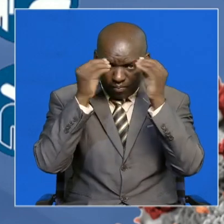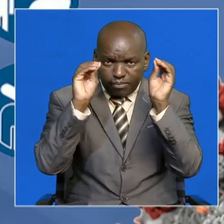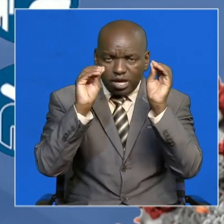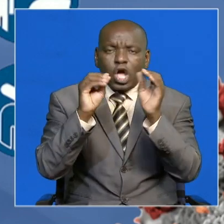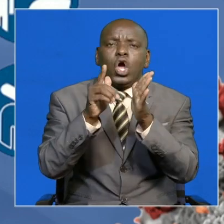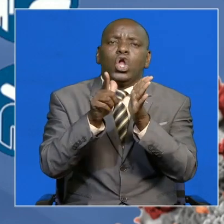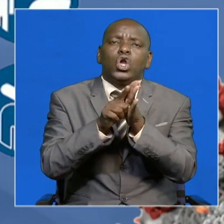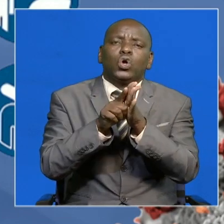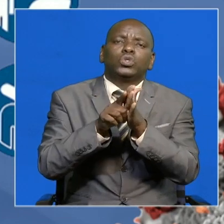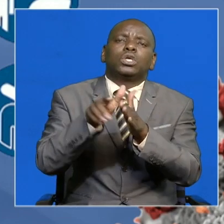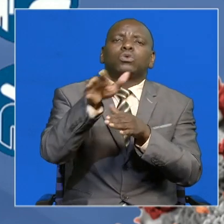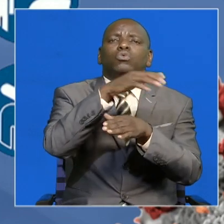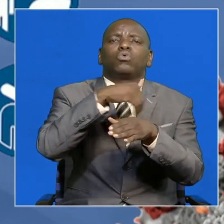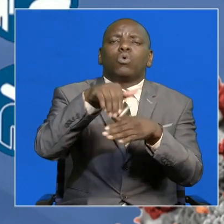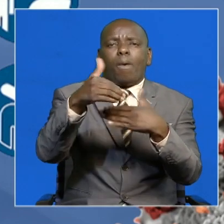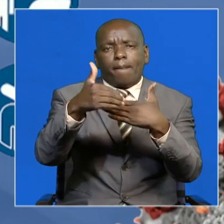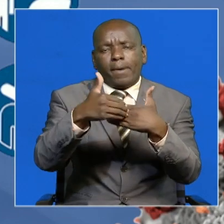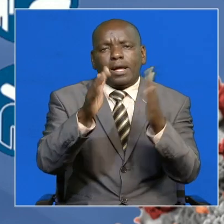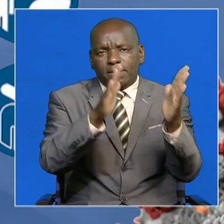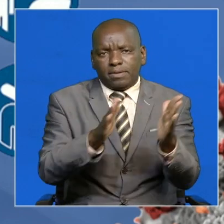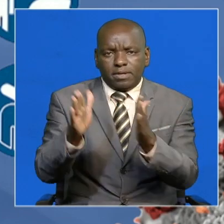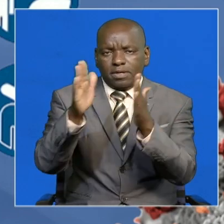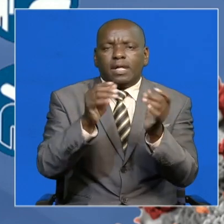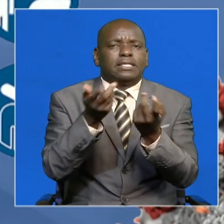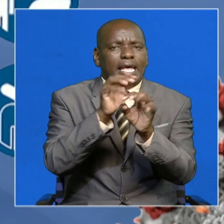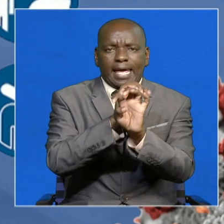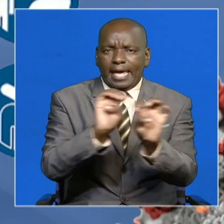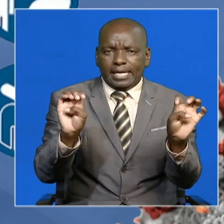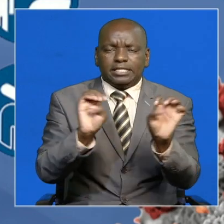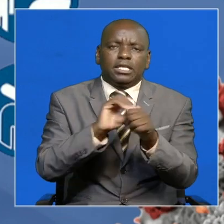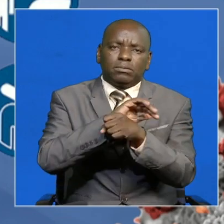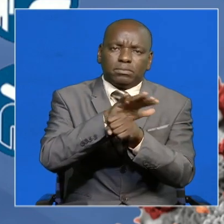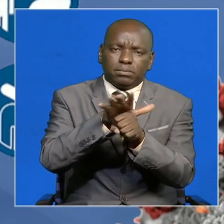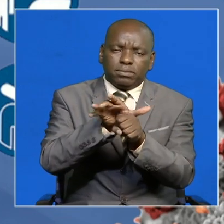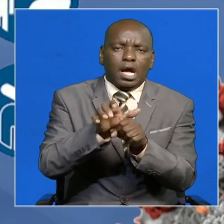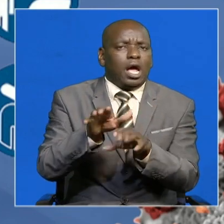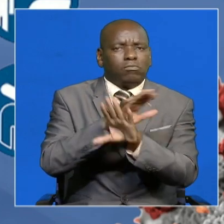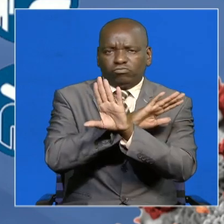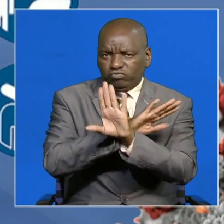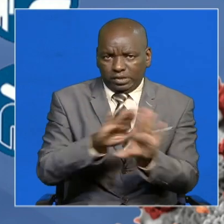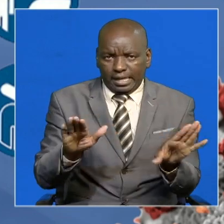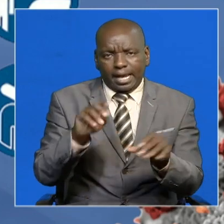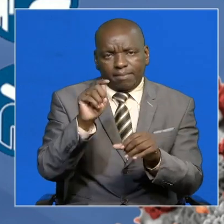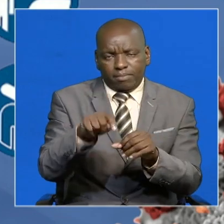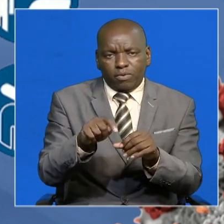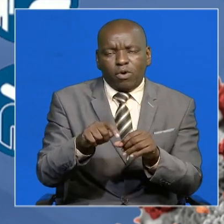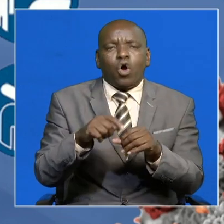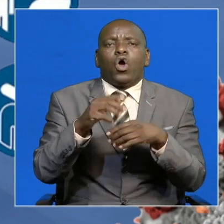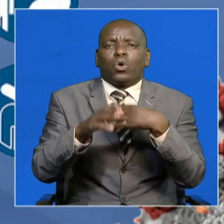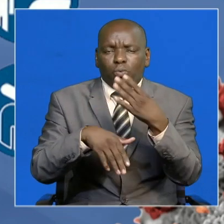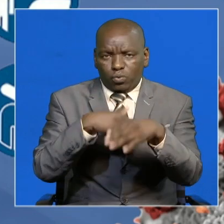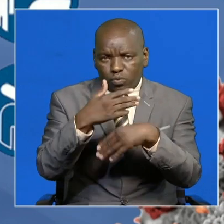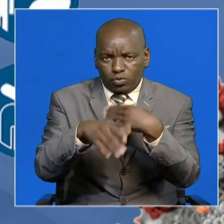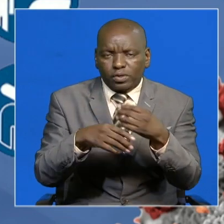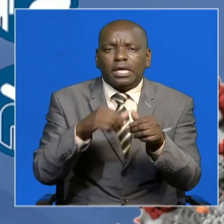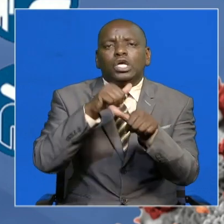to all the recommended preventative measures in order to end this pandemic once and for all. I urge you